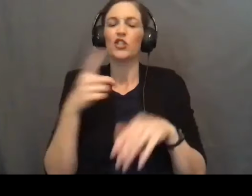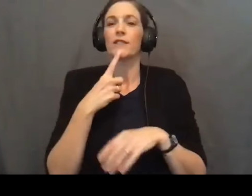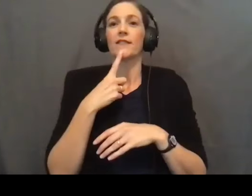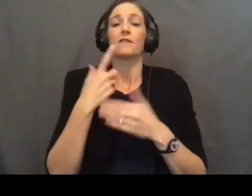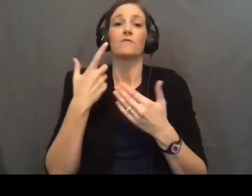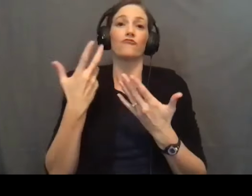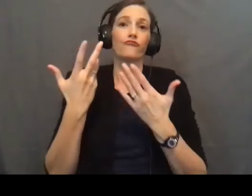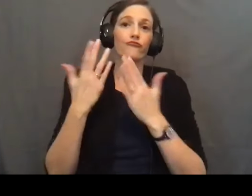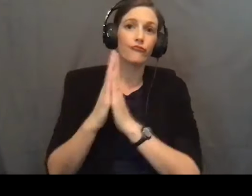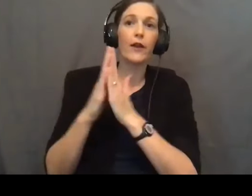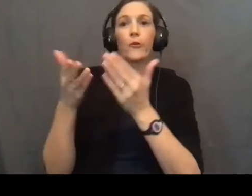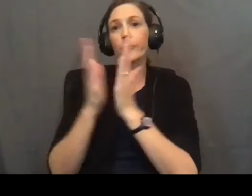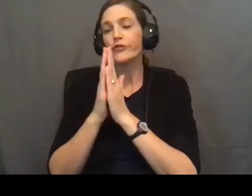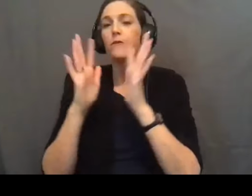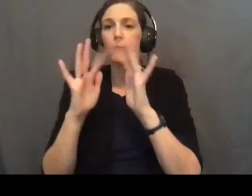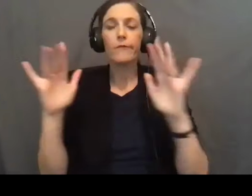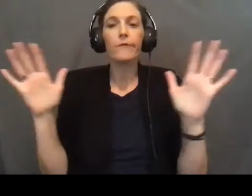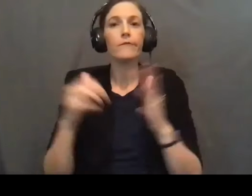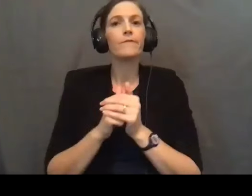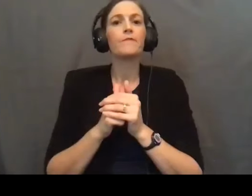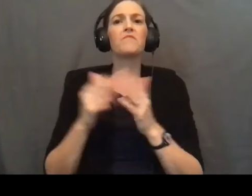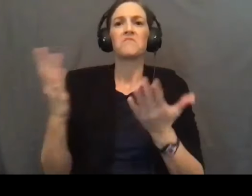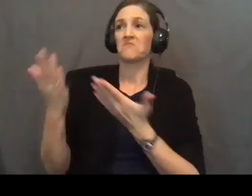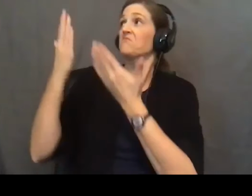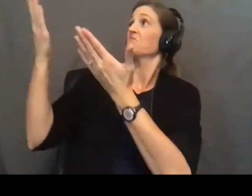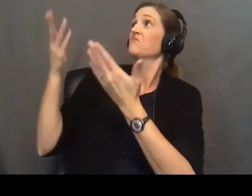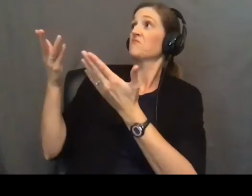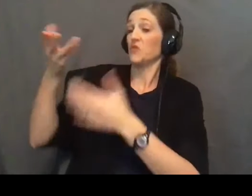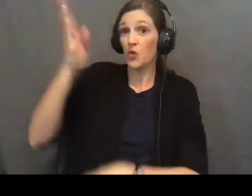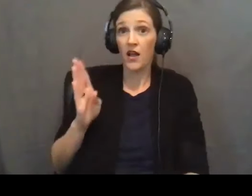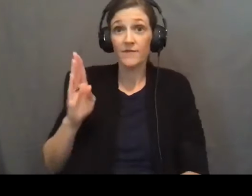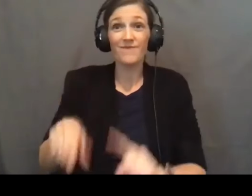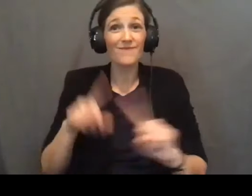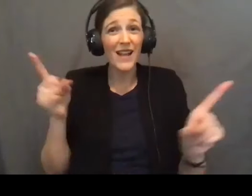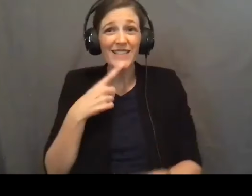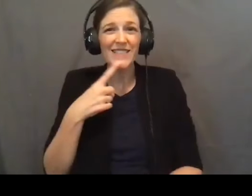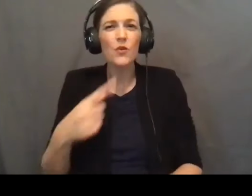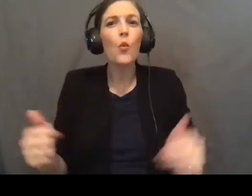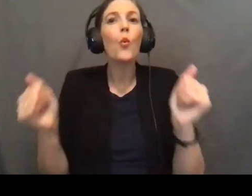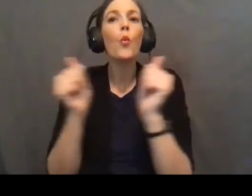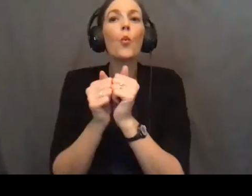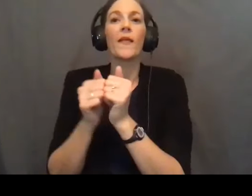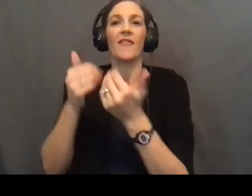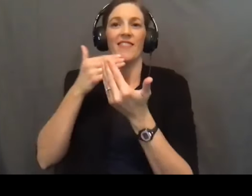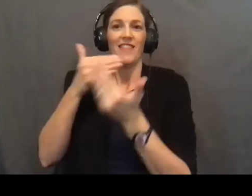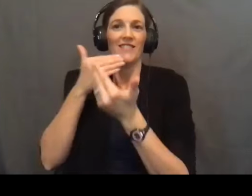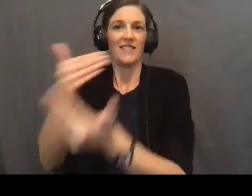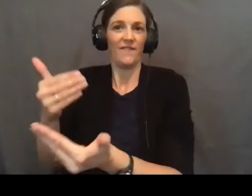prayer, know, petition requests, all that's just bringing these things to God. But he says, with thanksgiving,